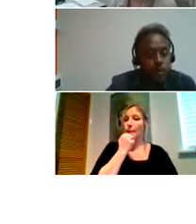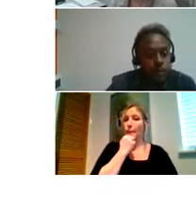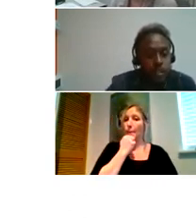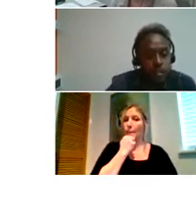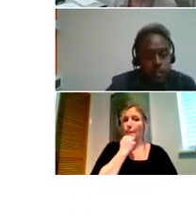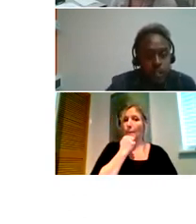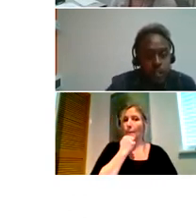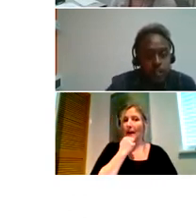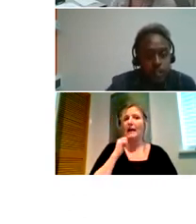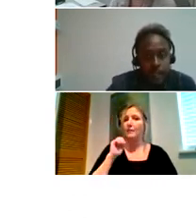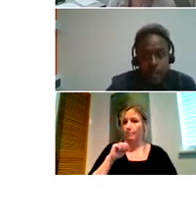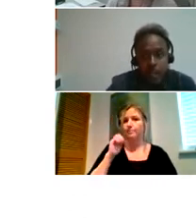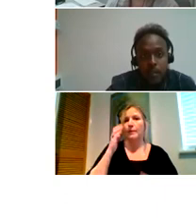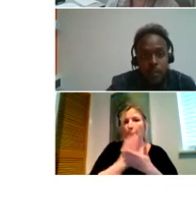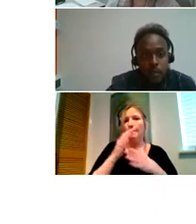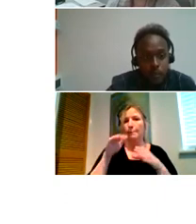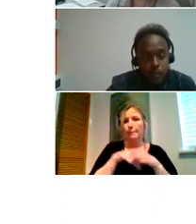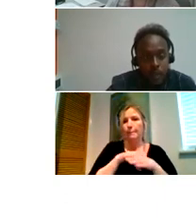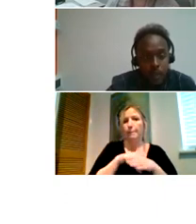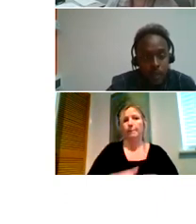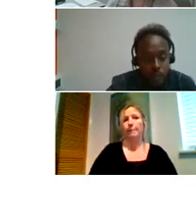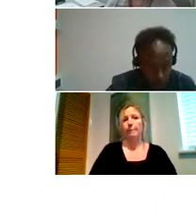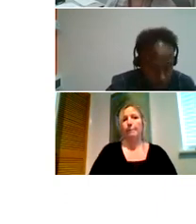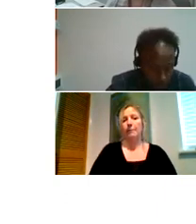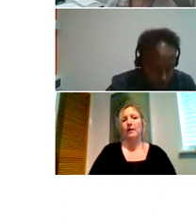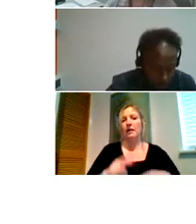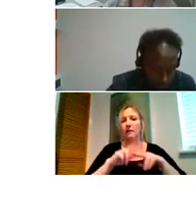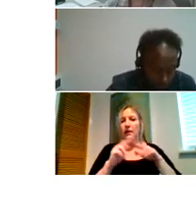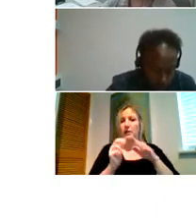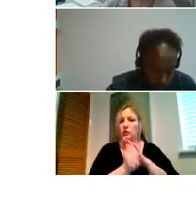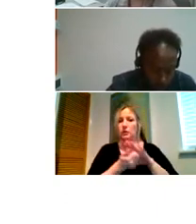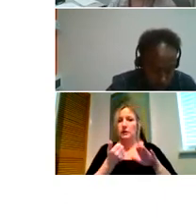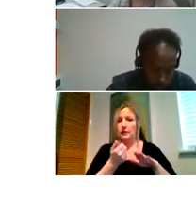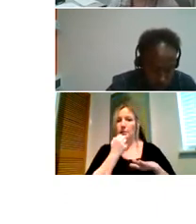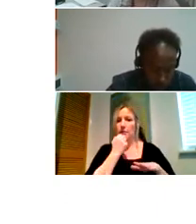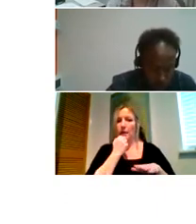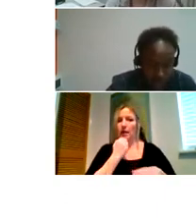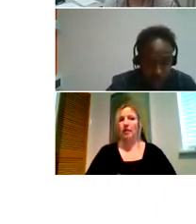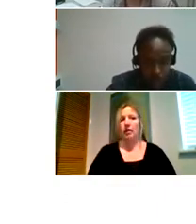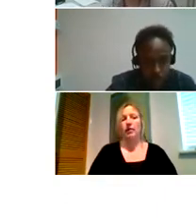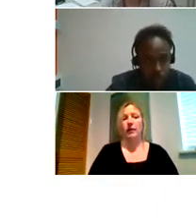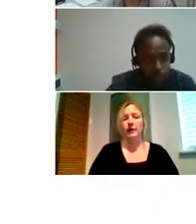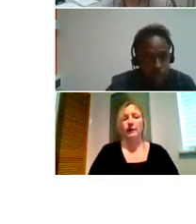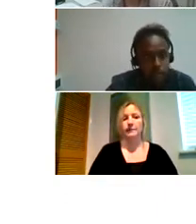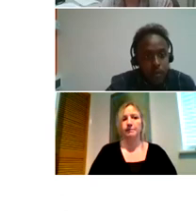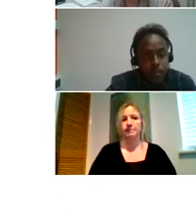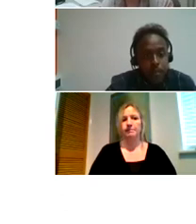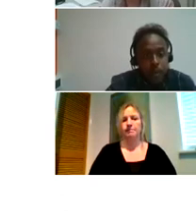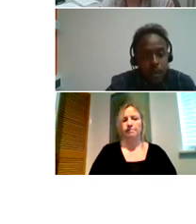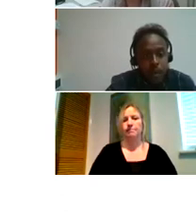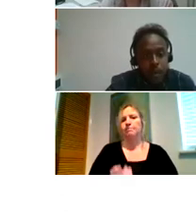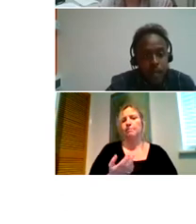we do functional skills maths on the full-time courses. Now, the levels range